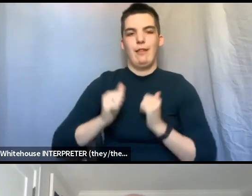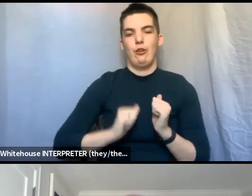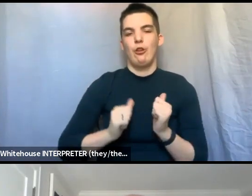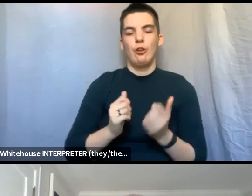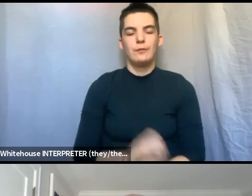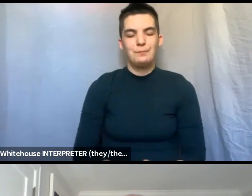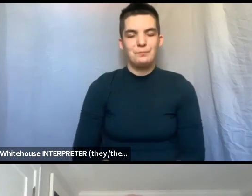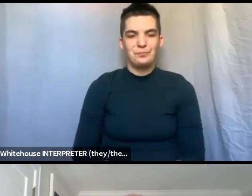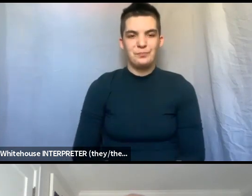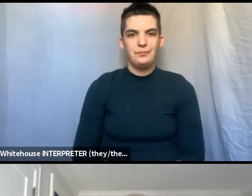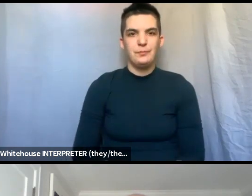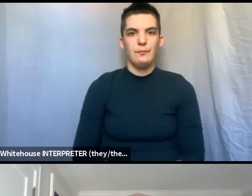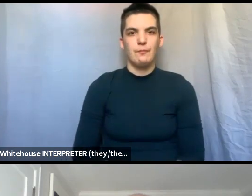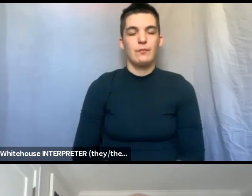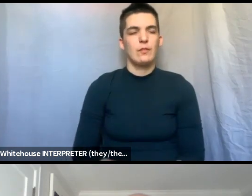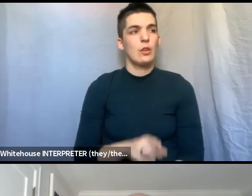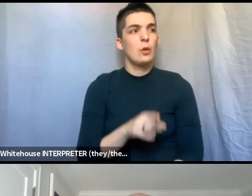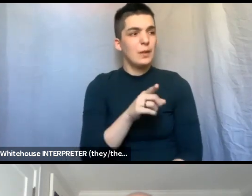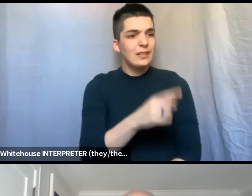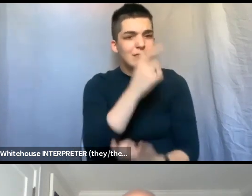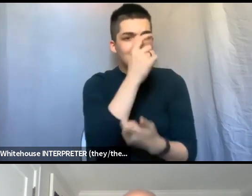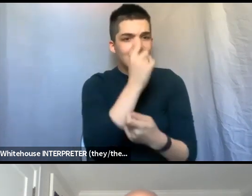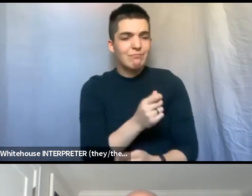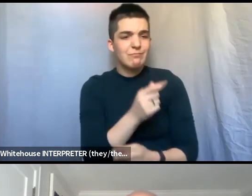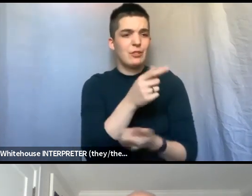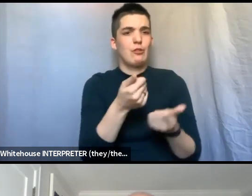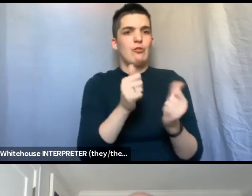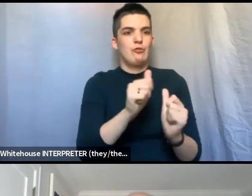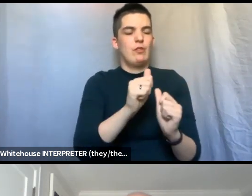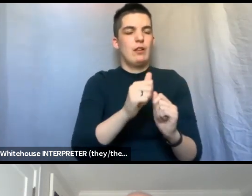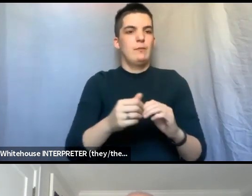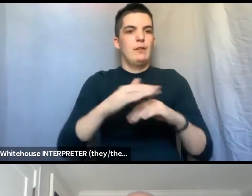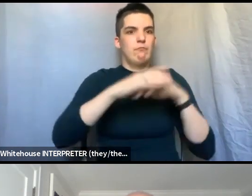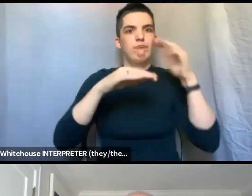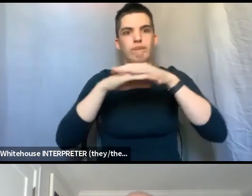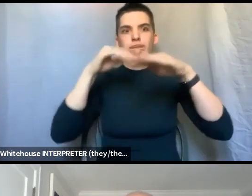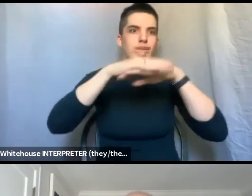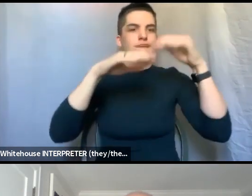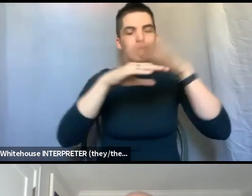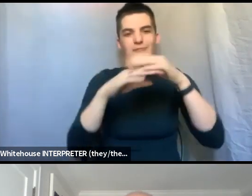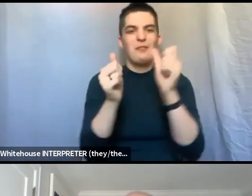interesting trend that's happening in these questions. They all start out with how.